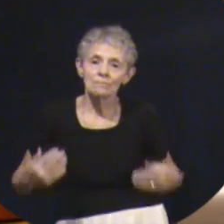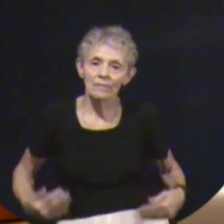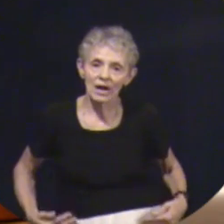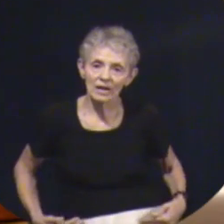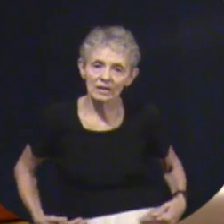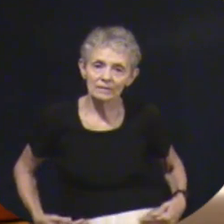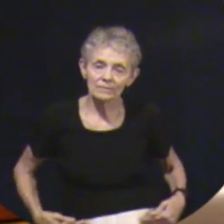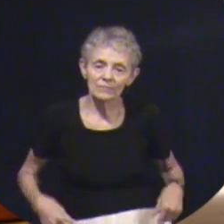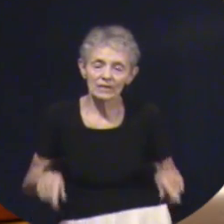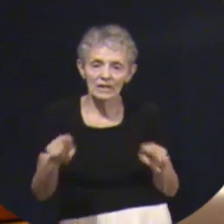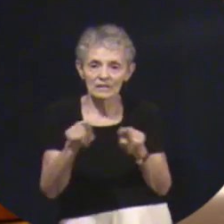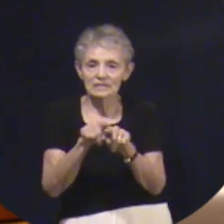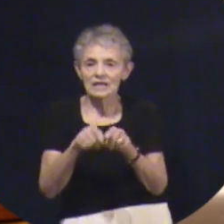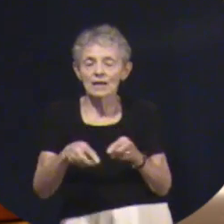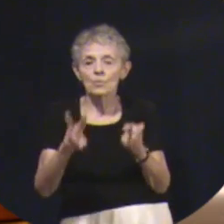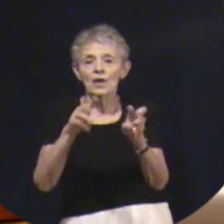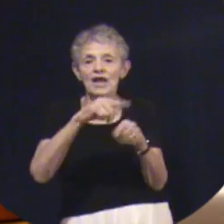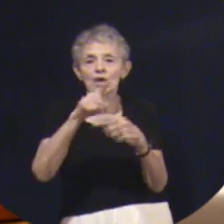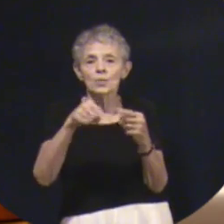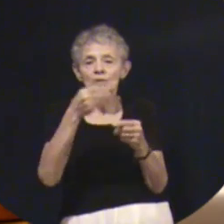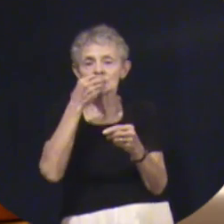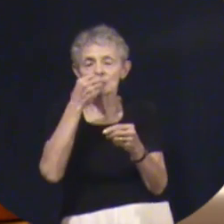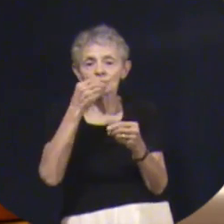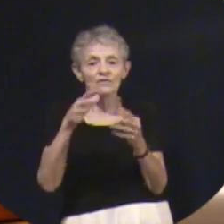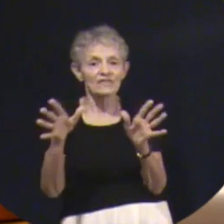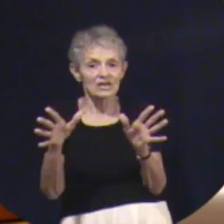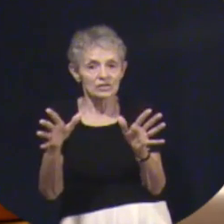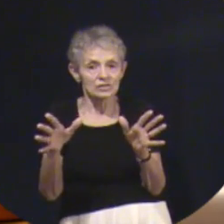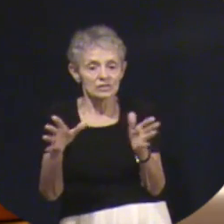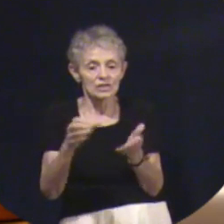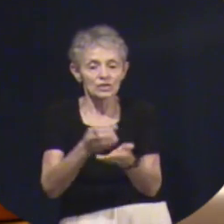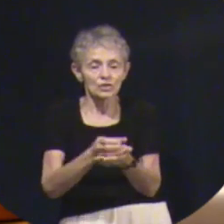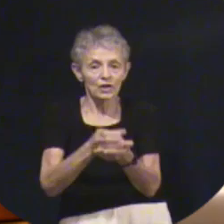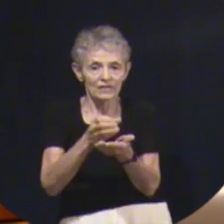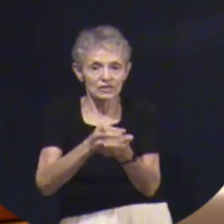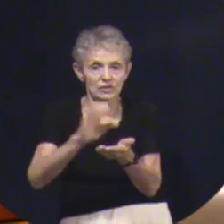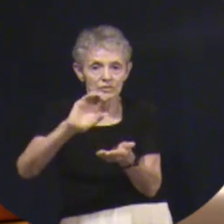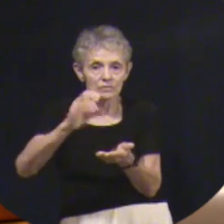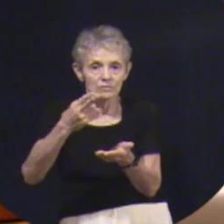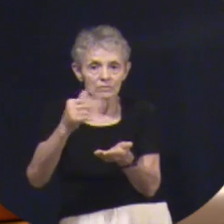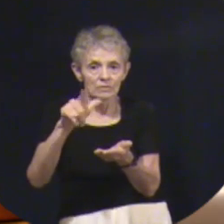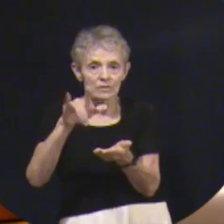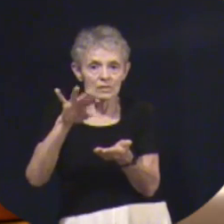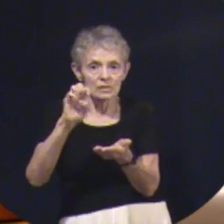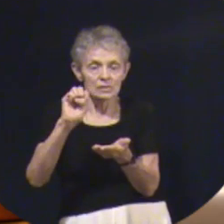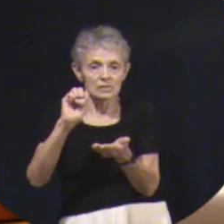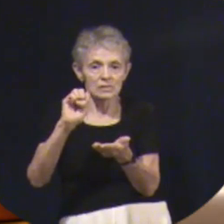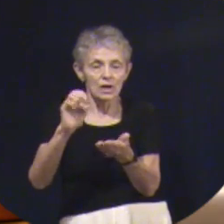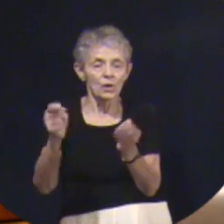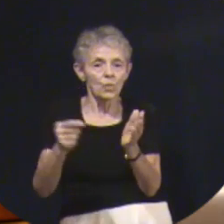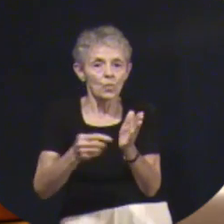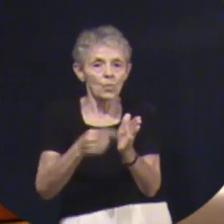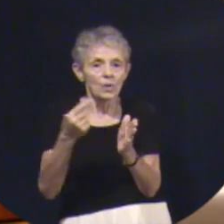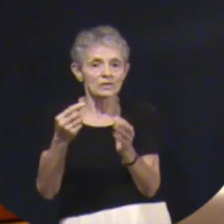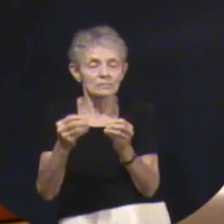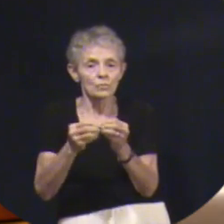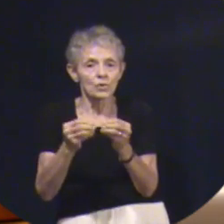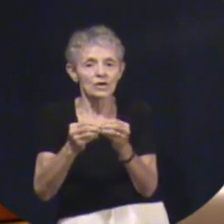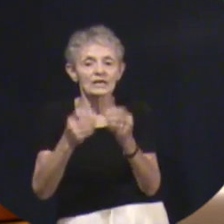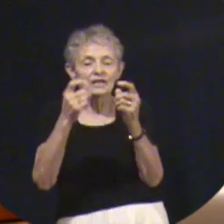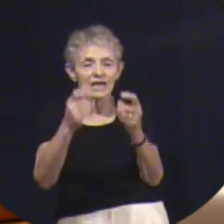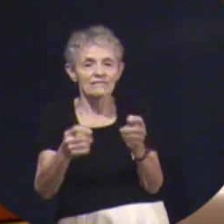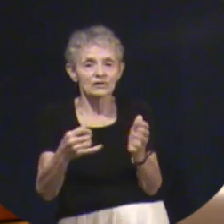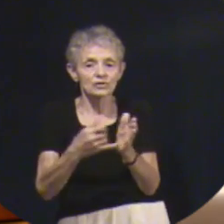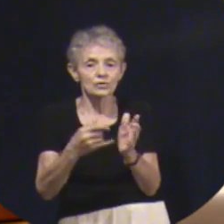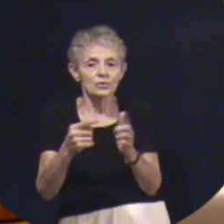In a similar way, when supper was ended, he took the chalice. And once more giving thanks, he gave it